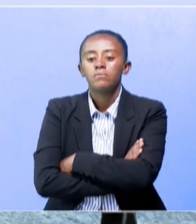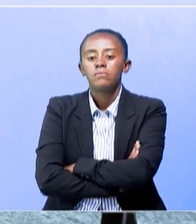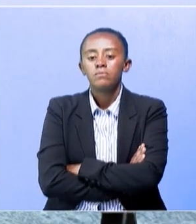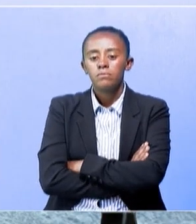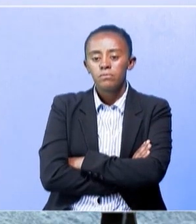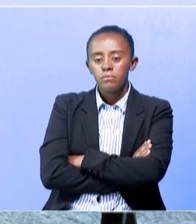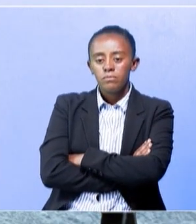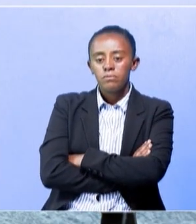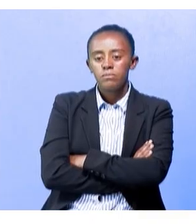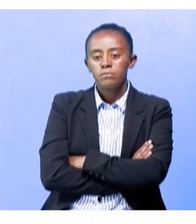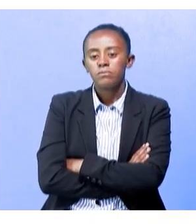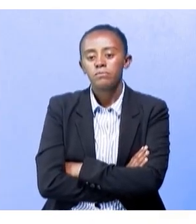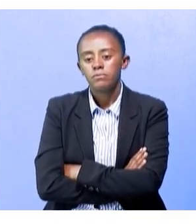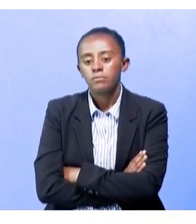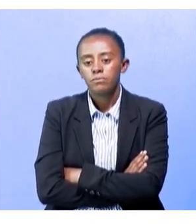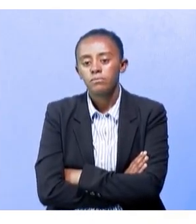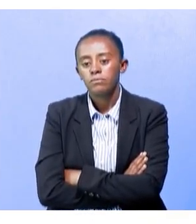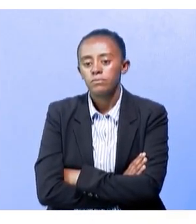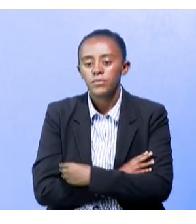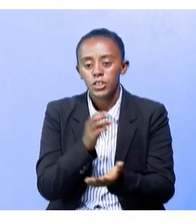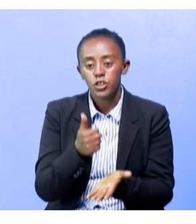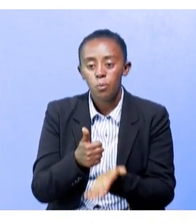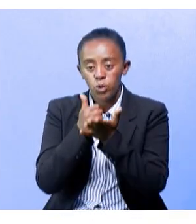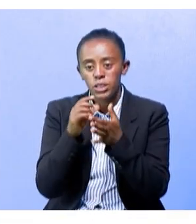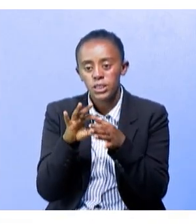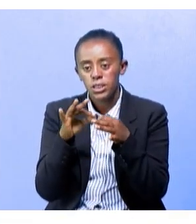the second one is supporting sentence.